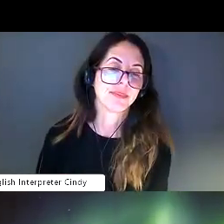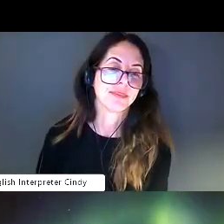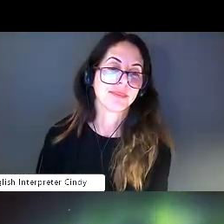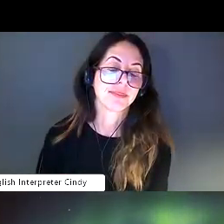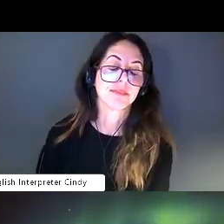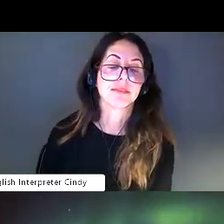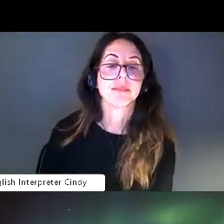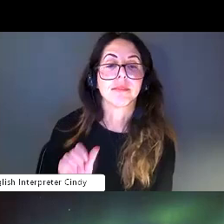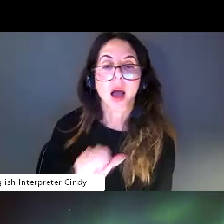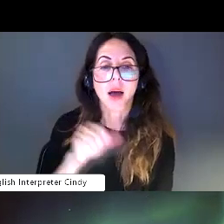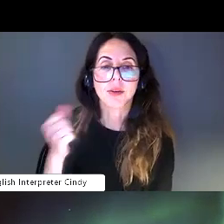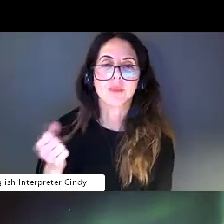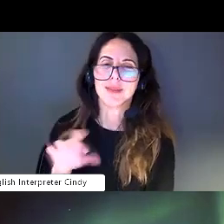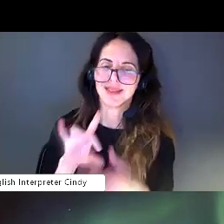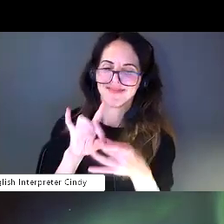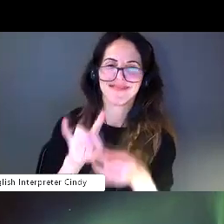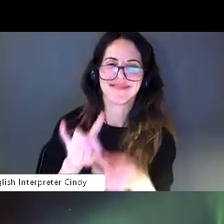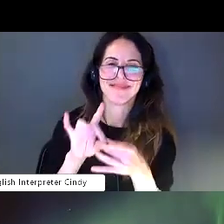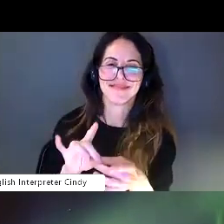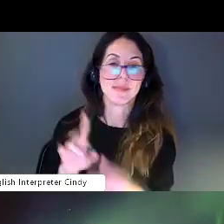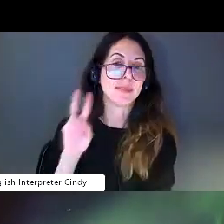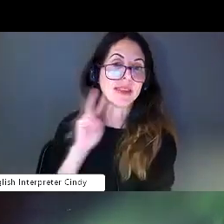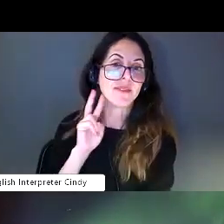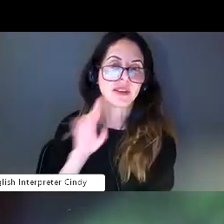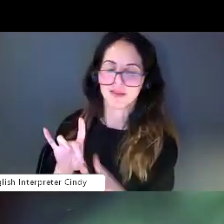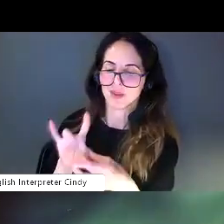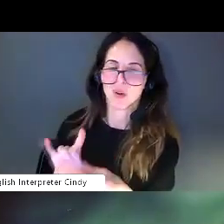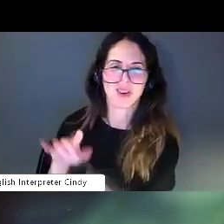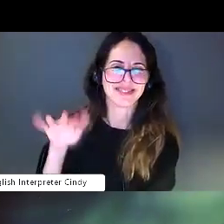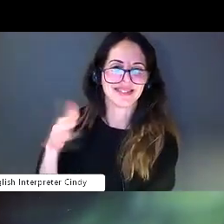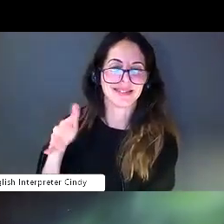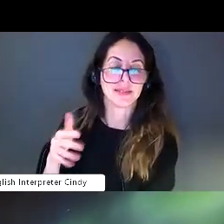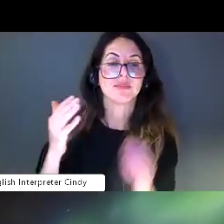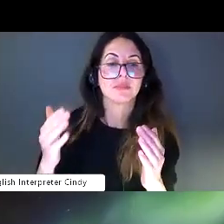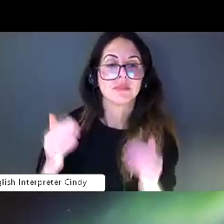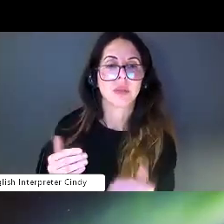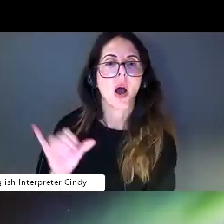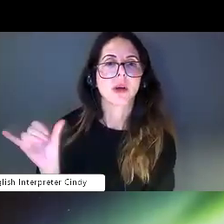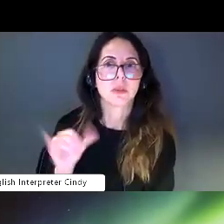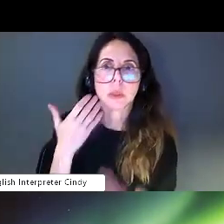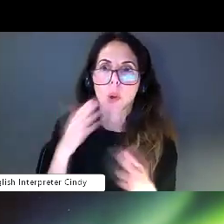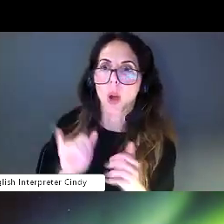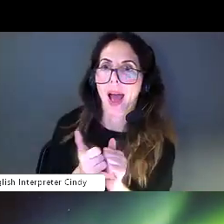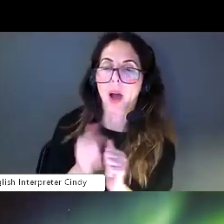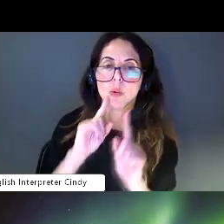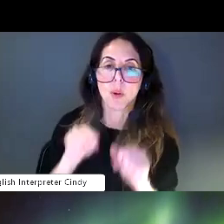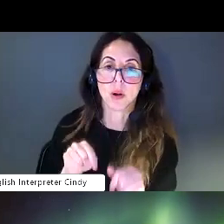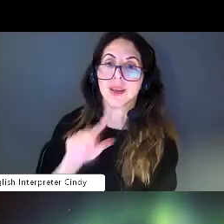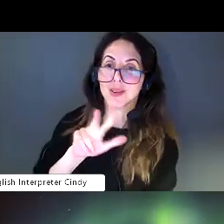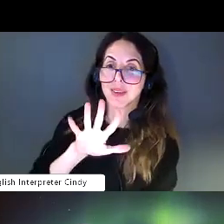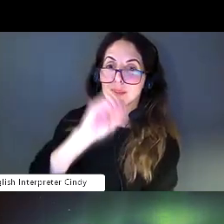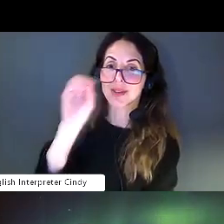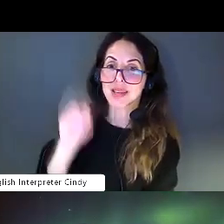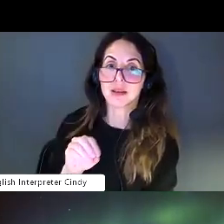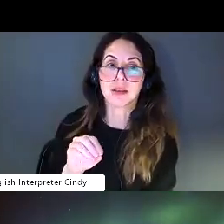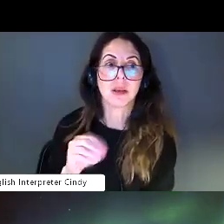was limited rapport with the victim, as well as insufficient reporting knowledge was indicated by 35% of